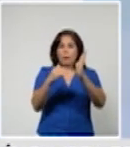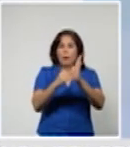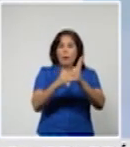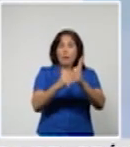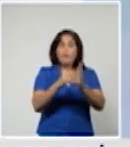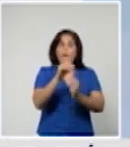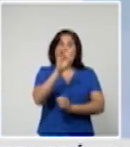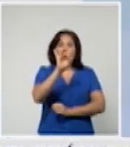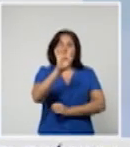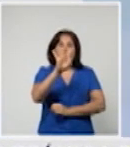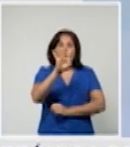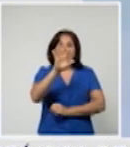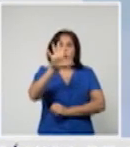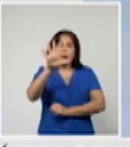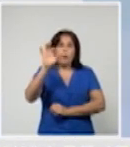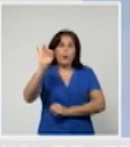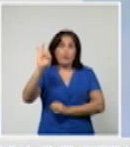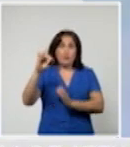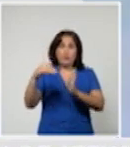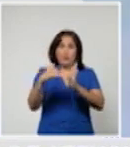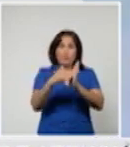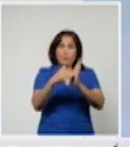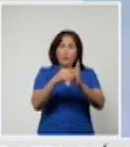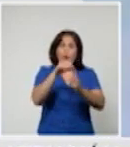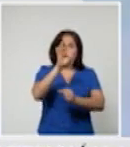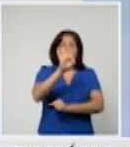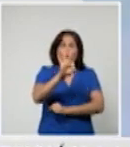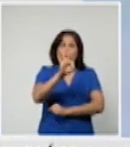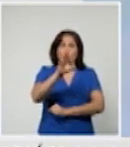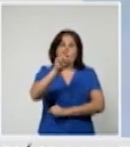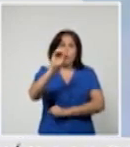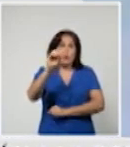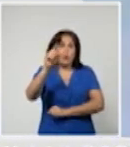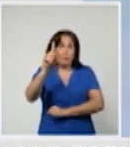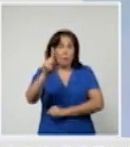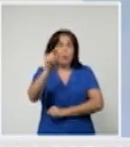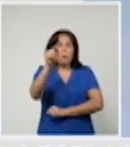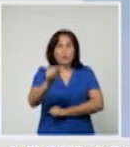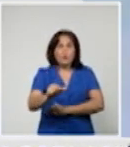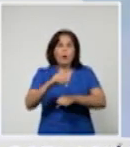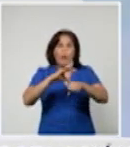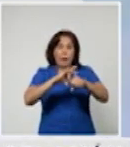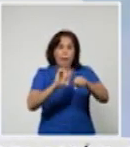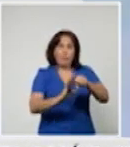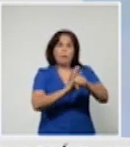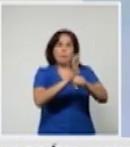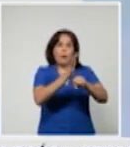53.97% of all COVID-19 cases worldwide, after